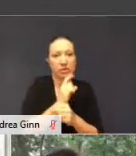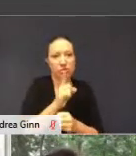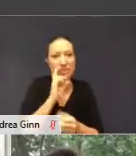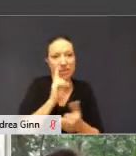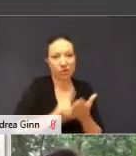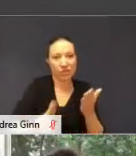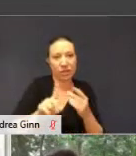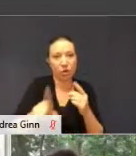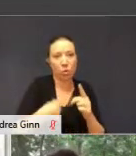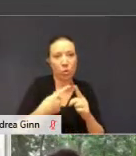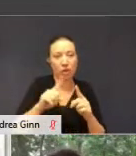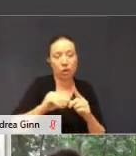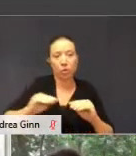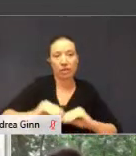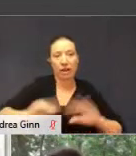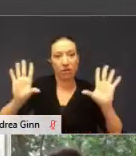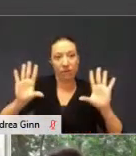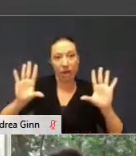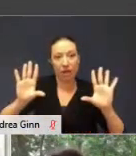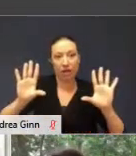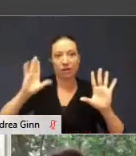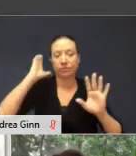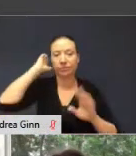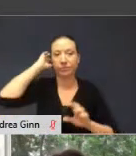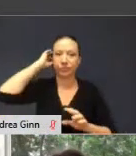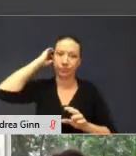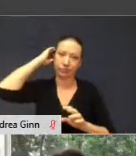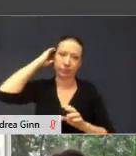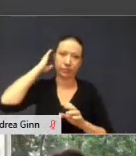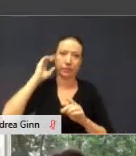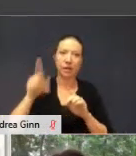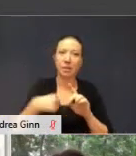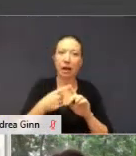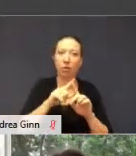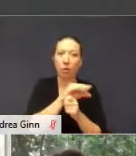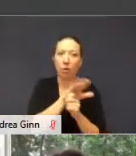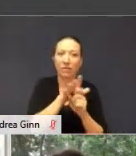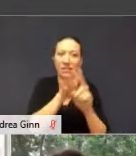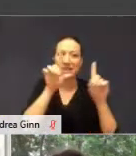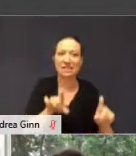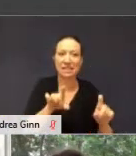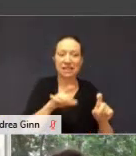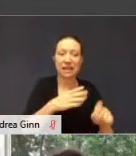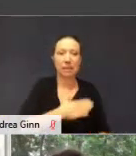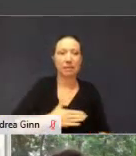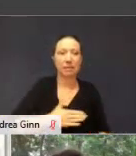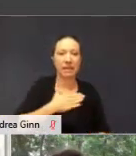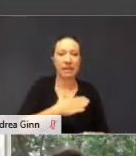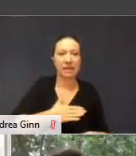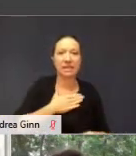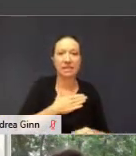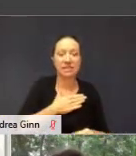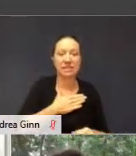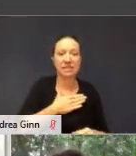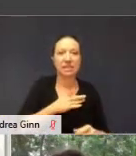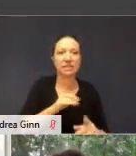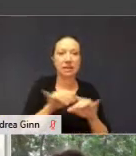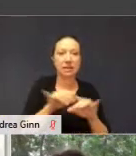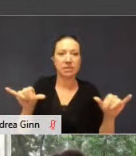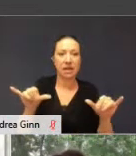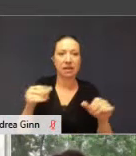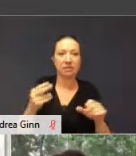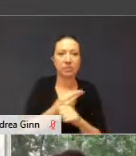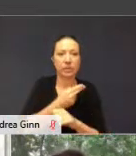media reference to paying for the COVID testing, to please do so with the Spanish-speaking media, because